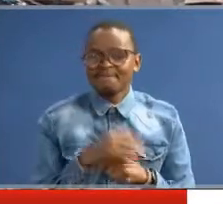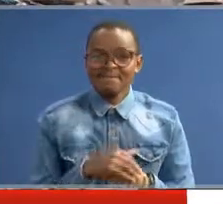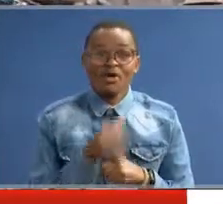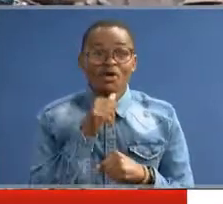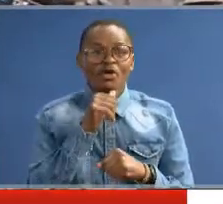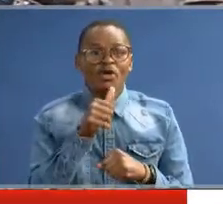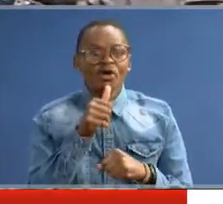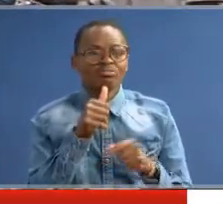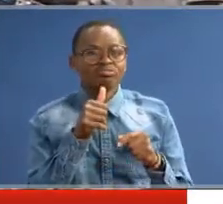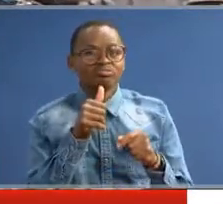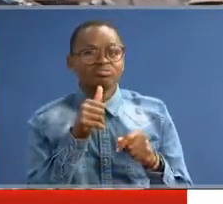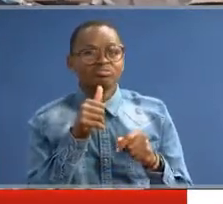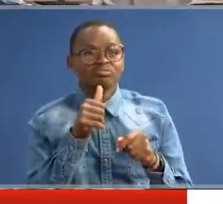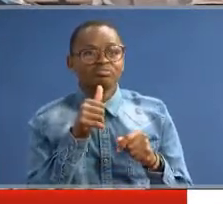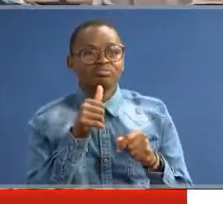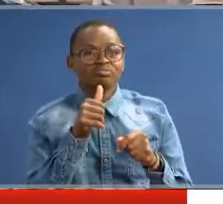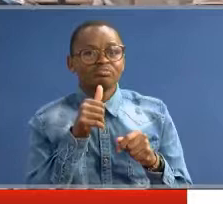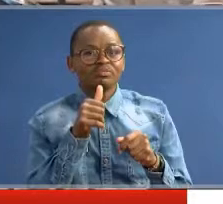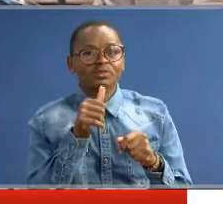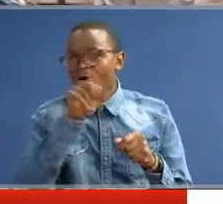500. Not currency.